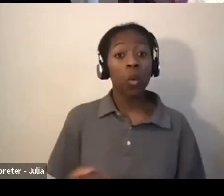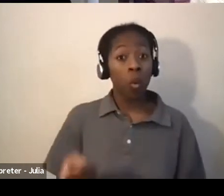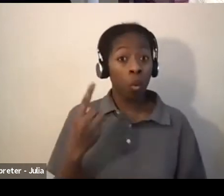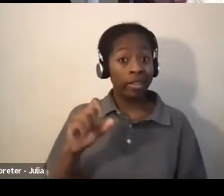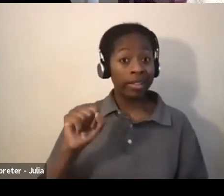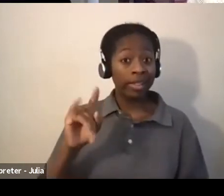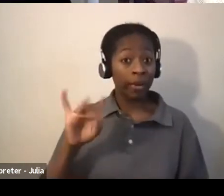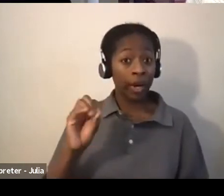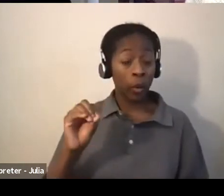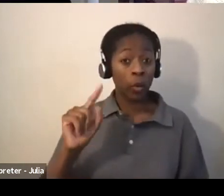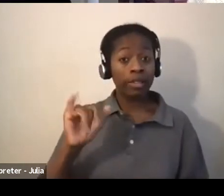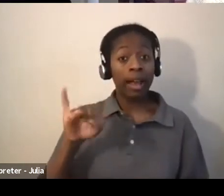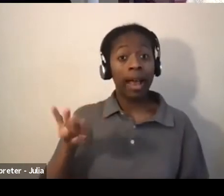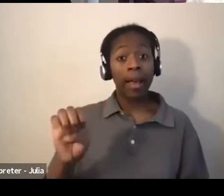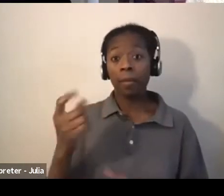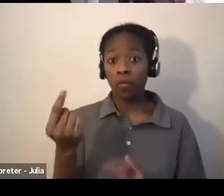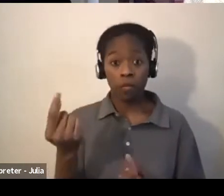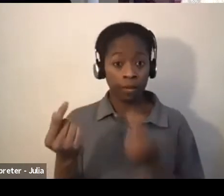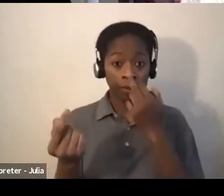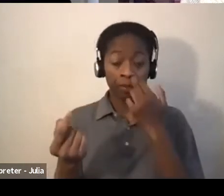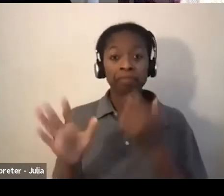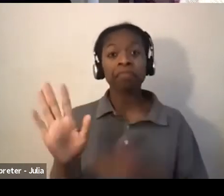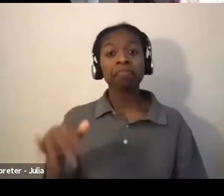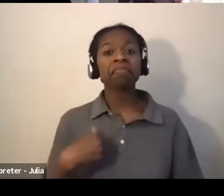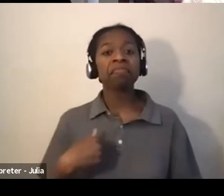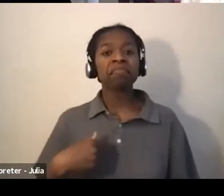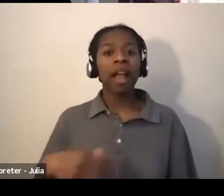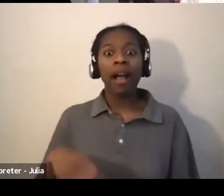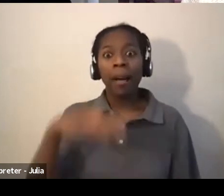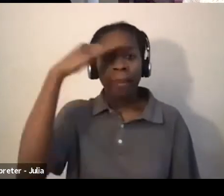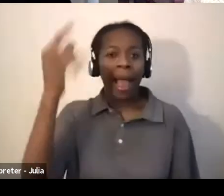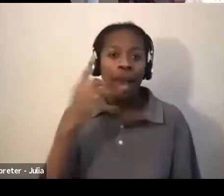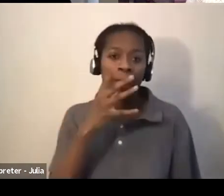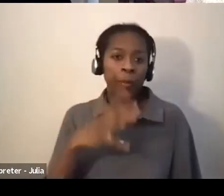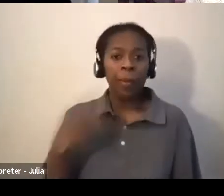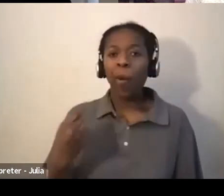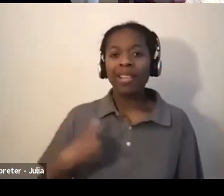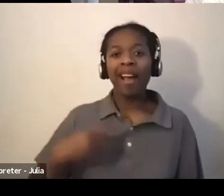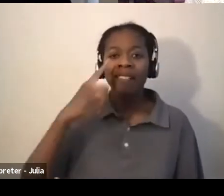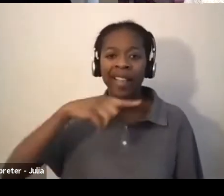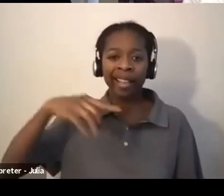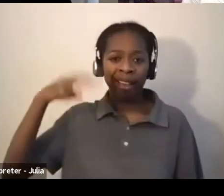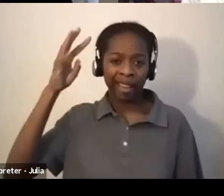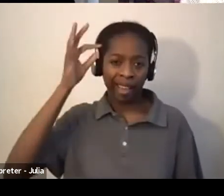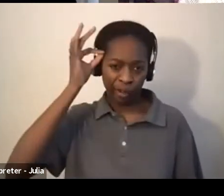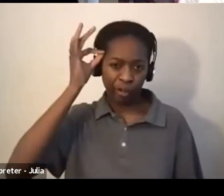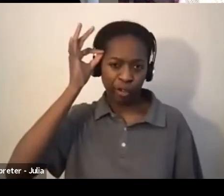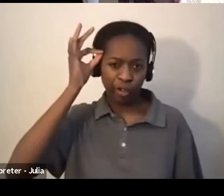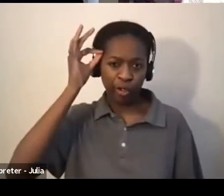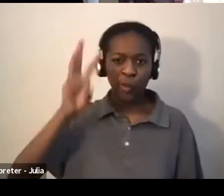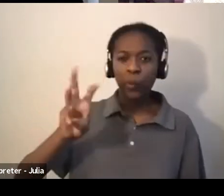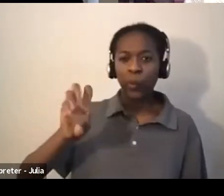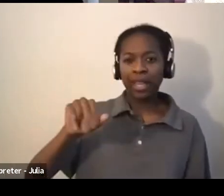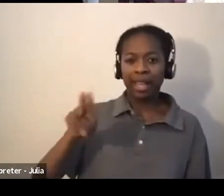media is like, oh, Black women always wear weave all the time. And for me, as a woman who